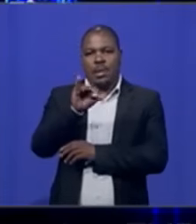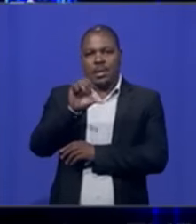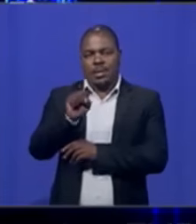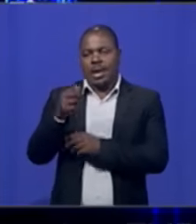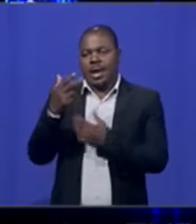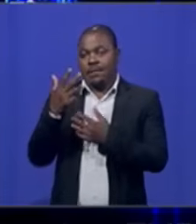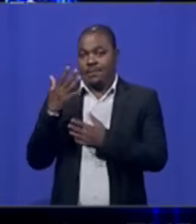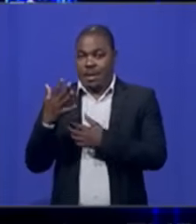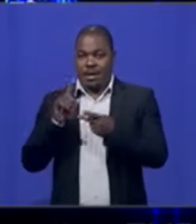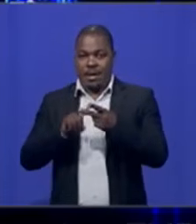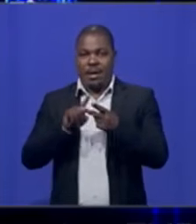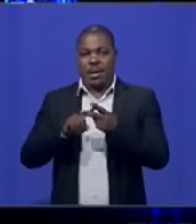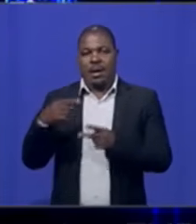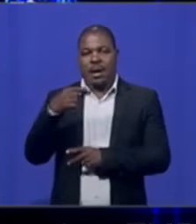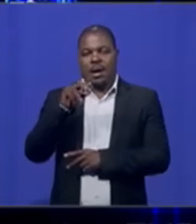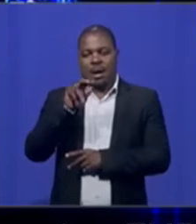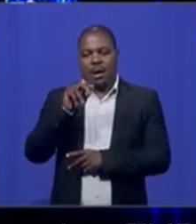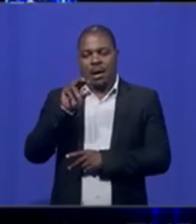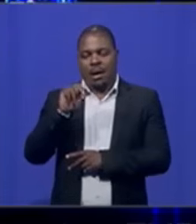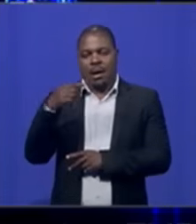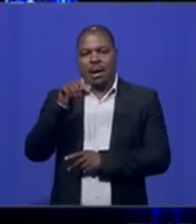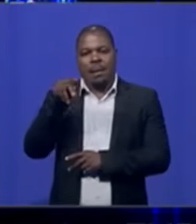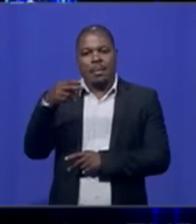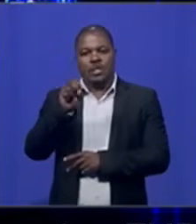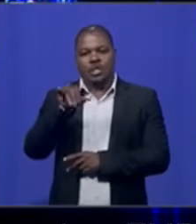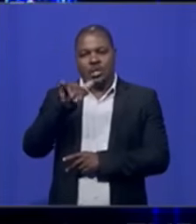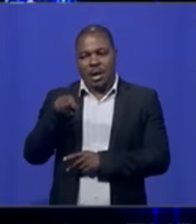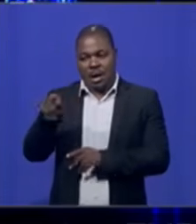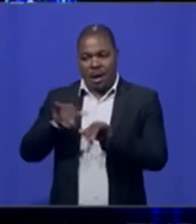Phesheya e leng ya moena wa Sajene Faninkosi.